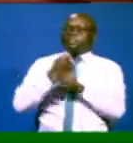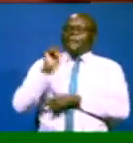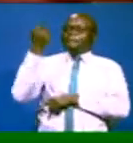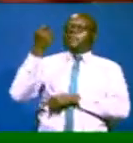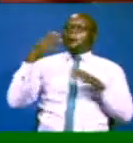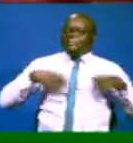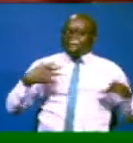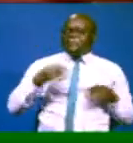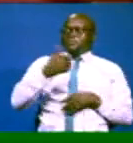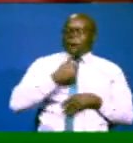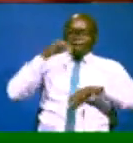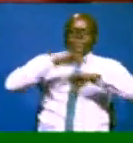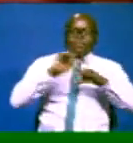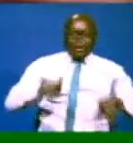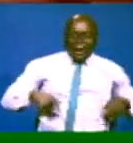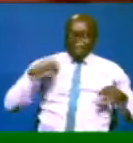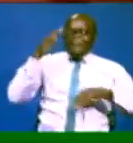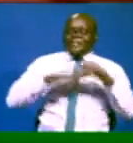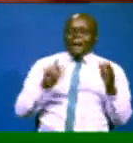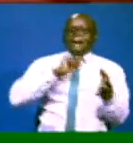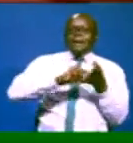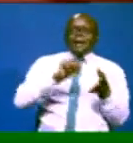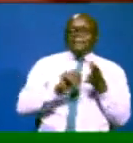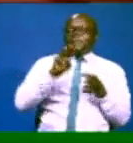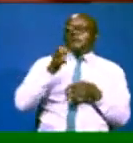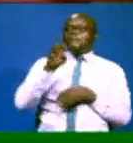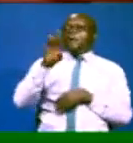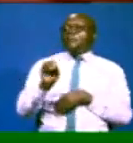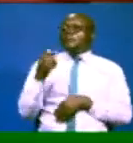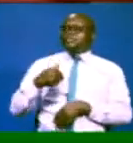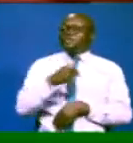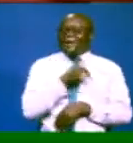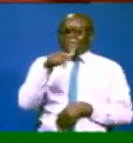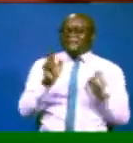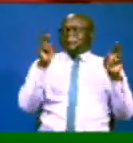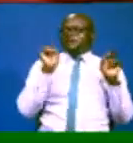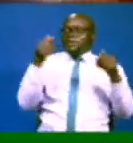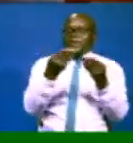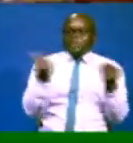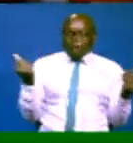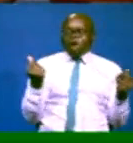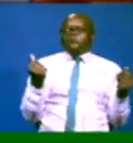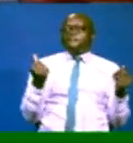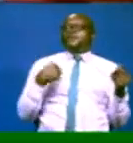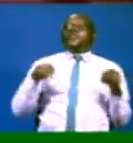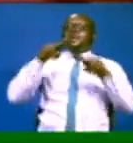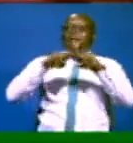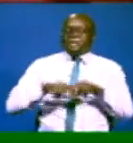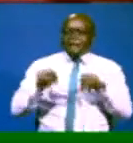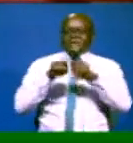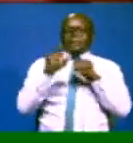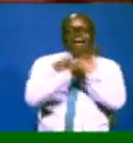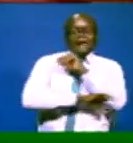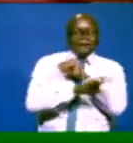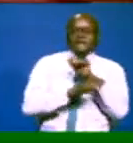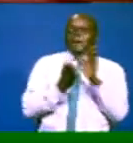a bearable life. Instead of writing memorandums to us, these are issues we can deal with. We can sit down as a country and